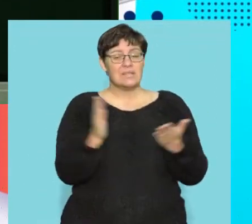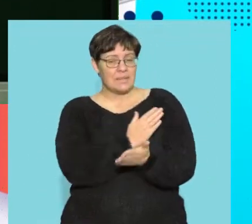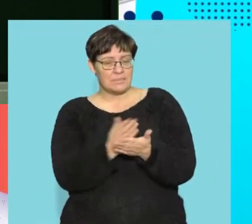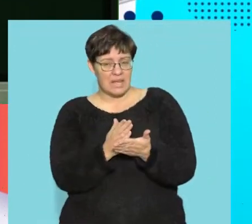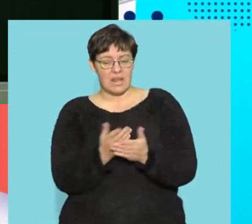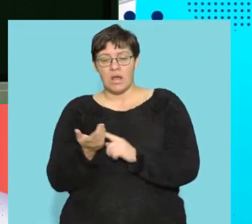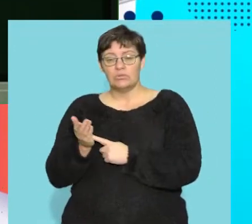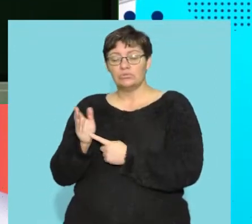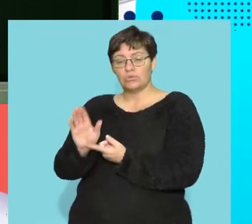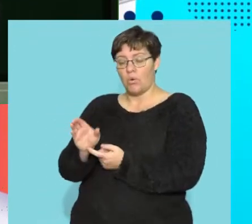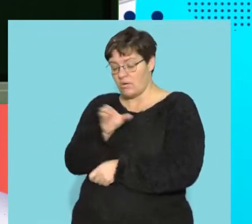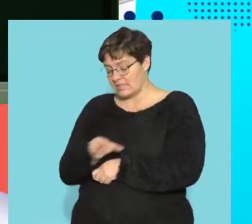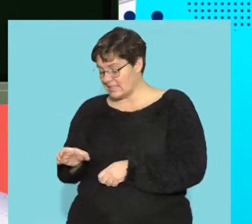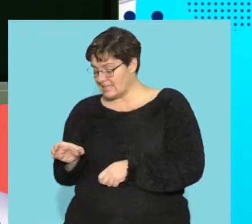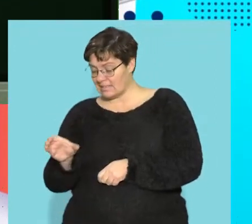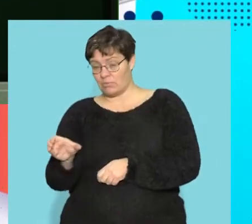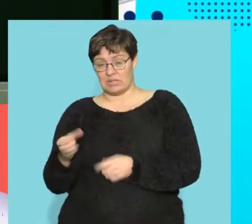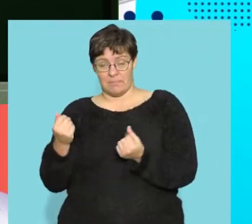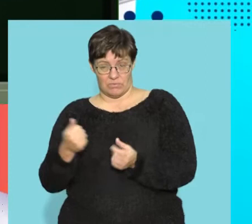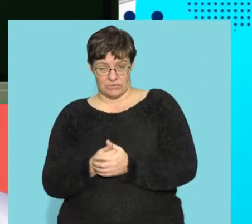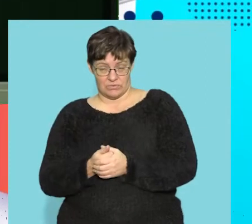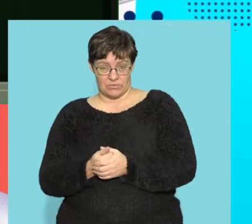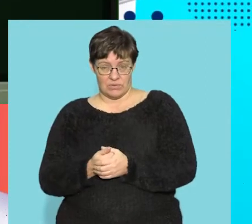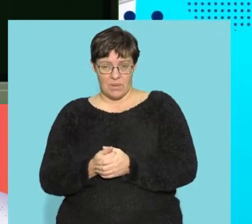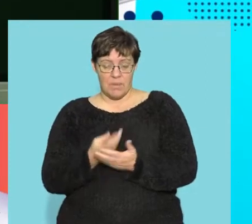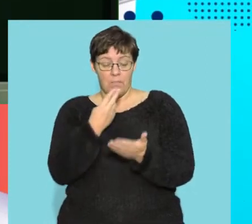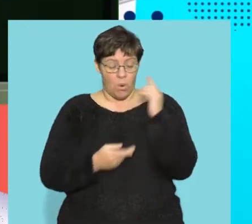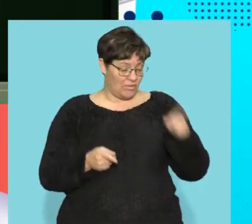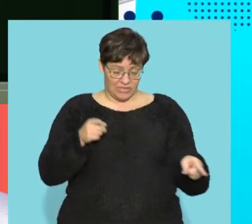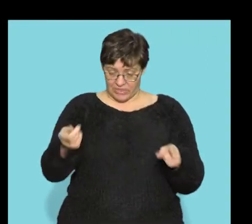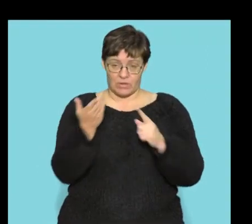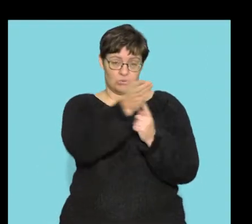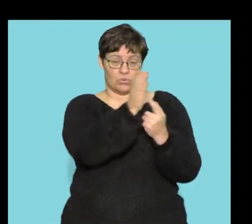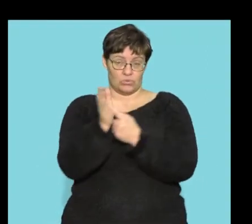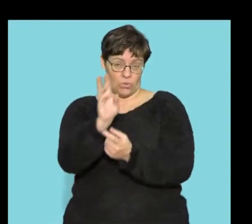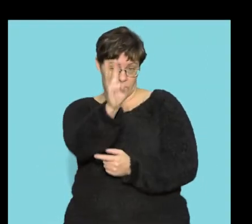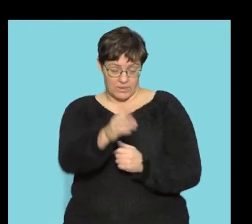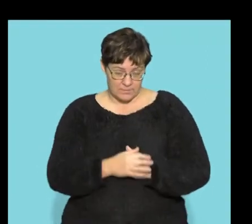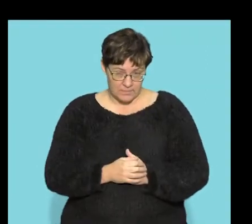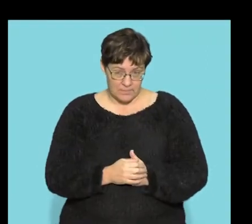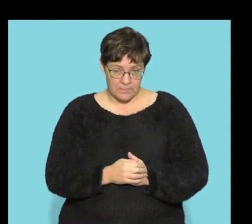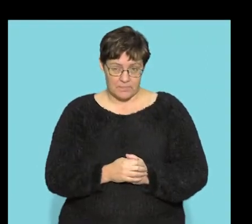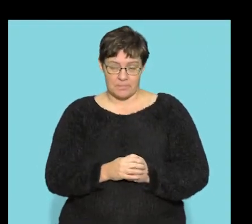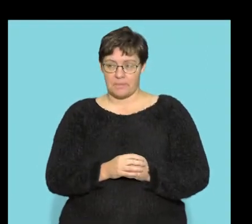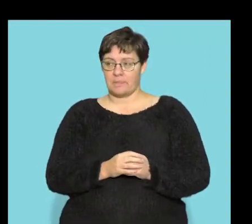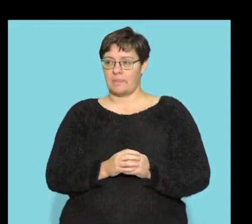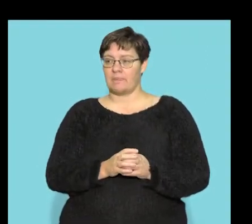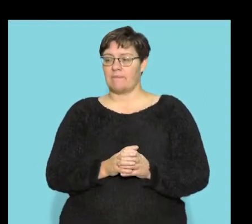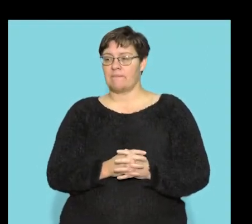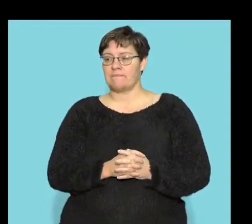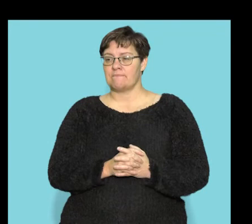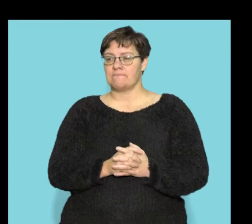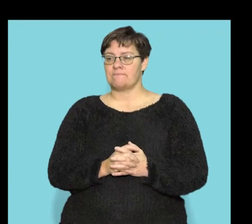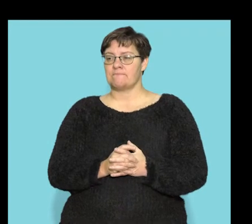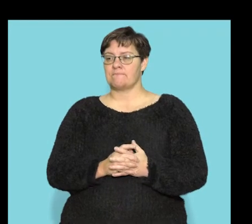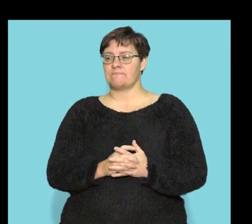as a separate amount. I'm going to show you both methods here. Watch. In this case here, it's added